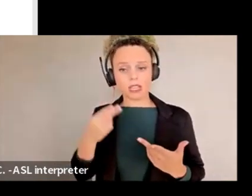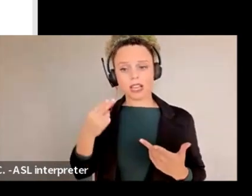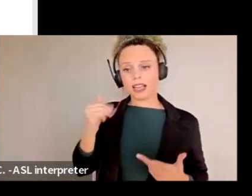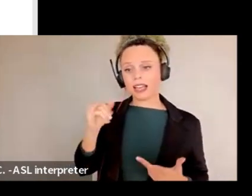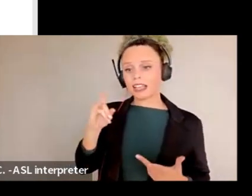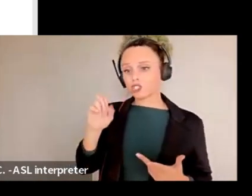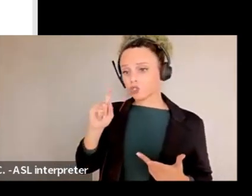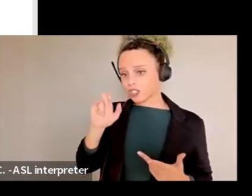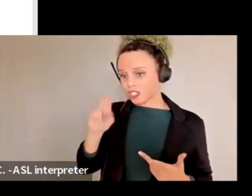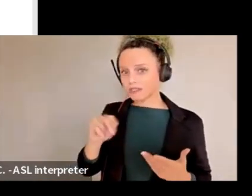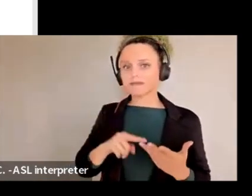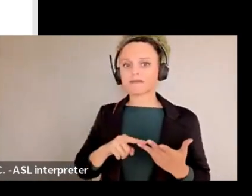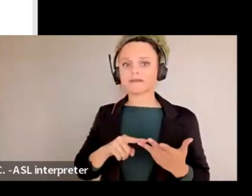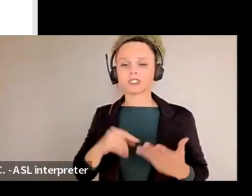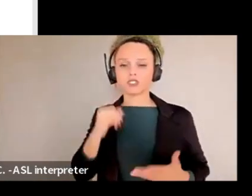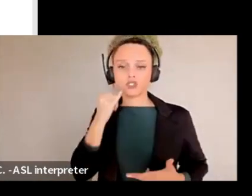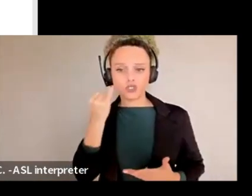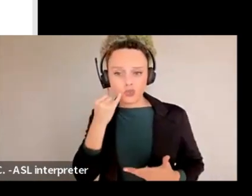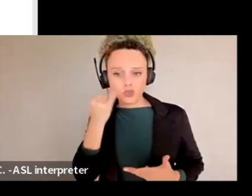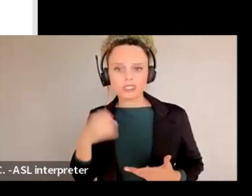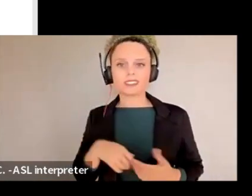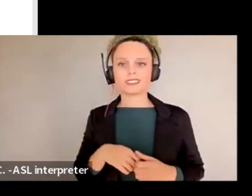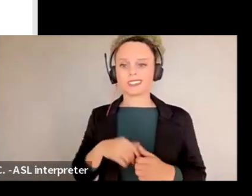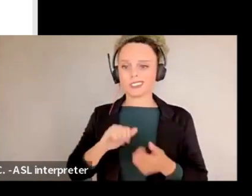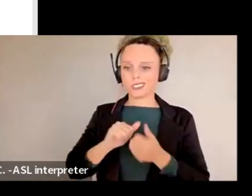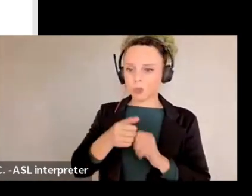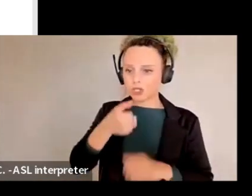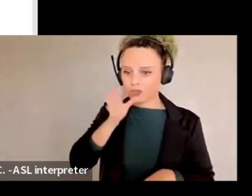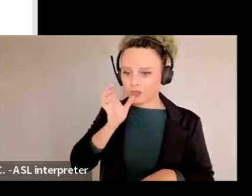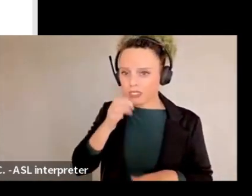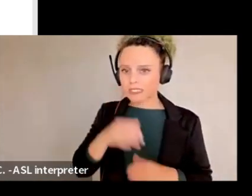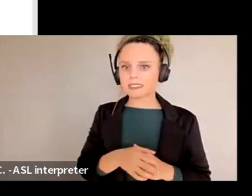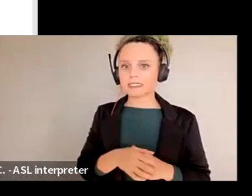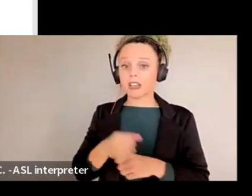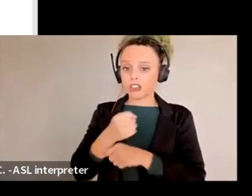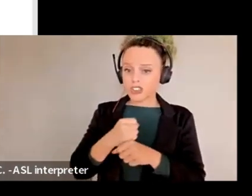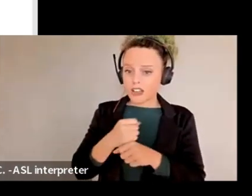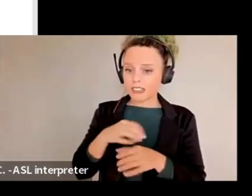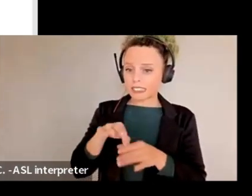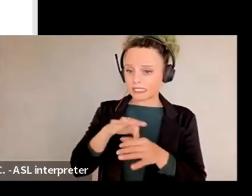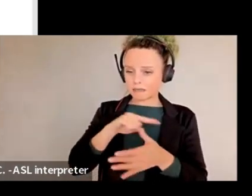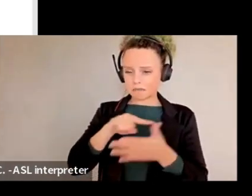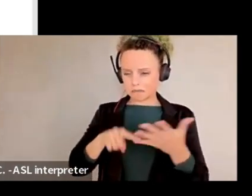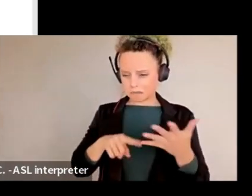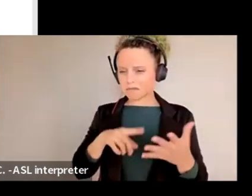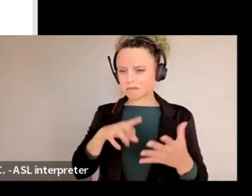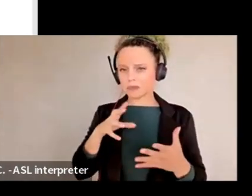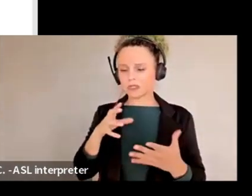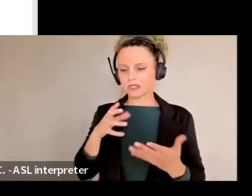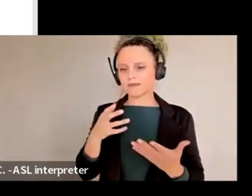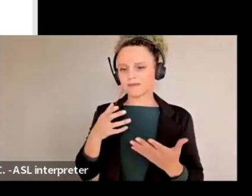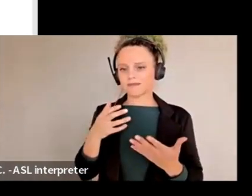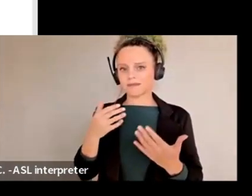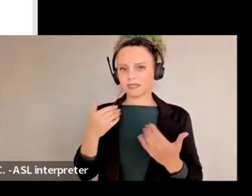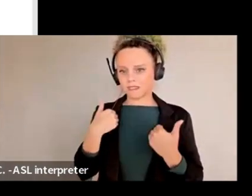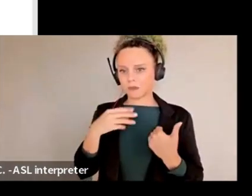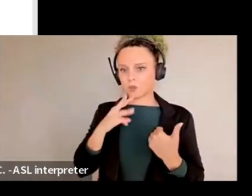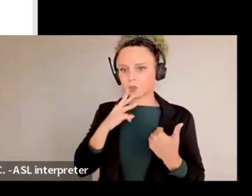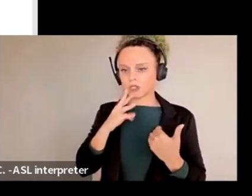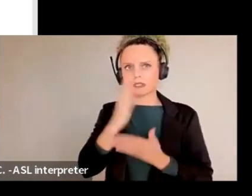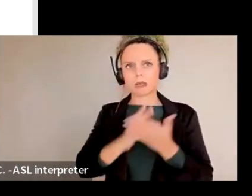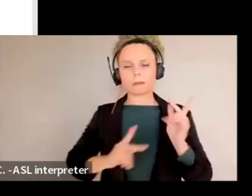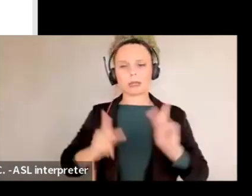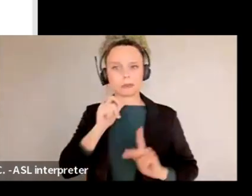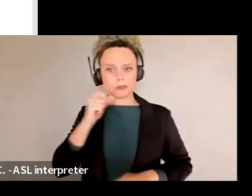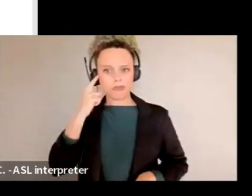milk as well. Fruit and vegetables also are sources of water. Juices, sports beverages,